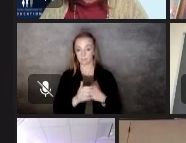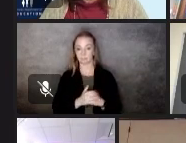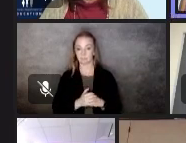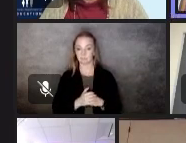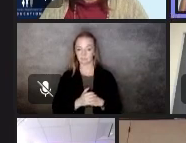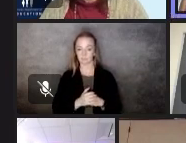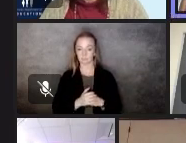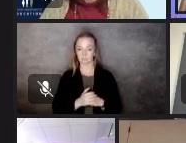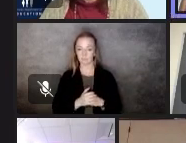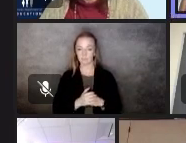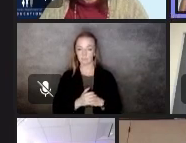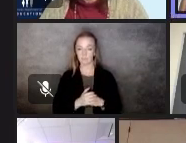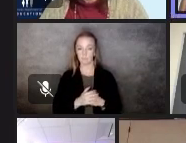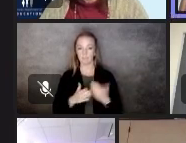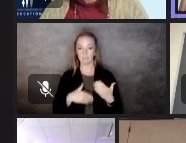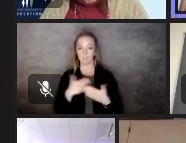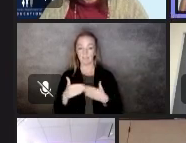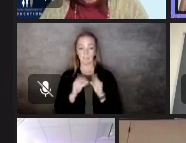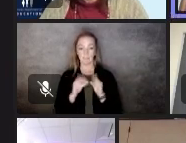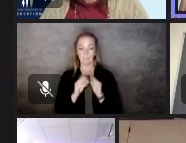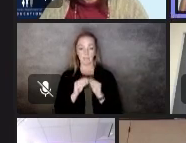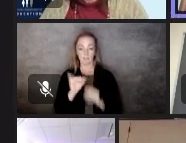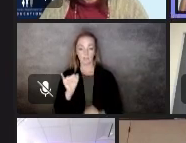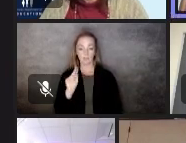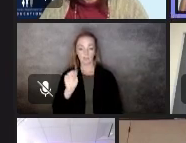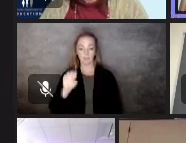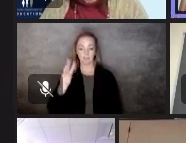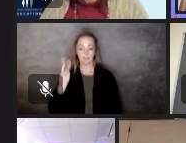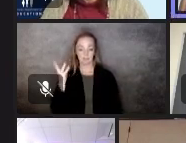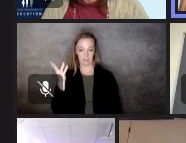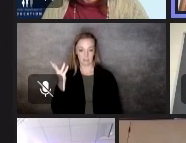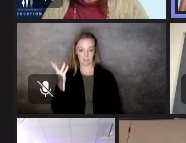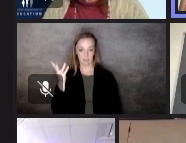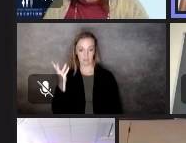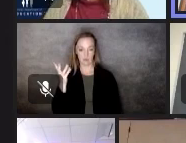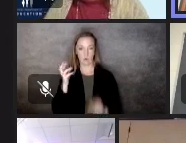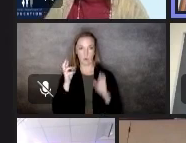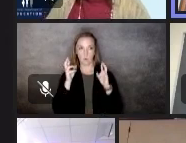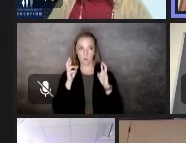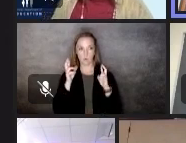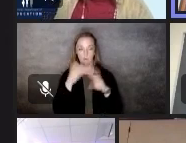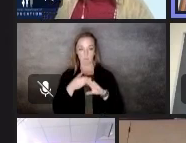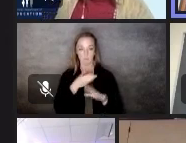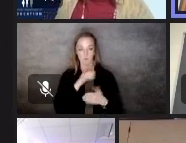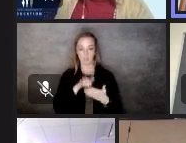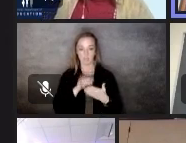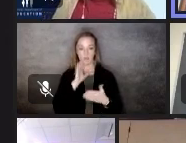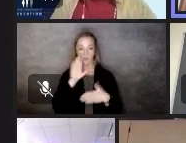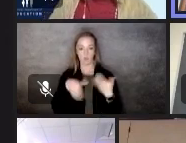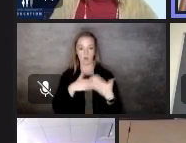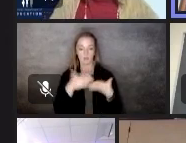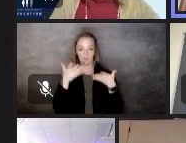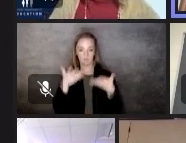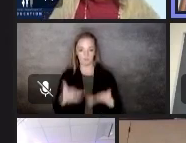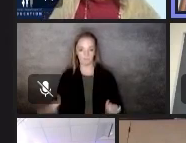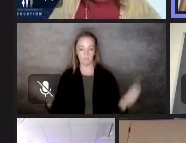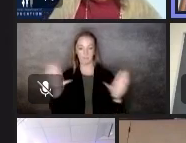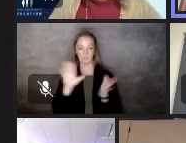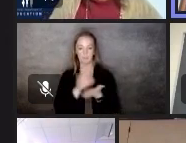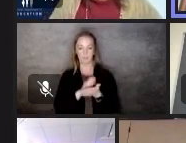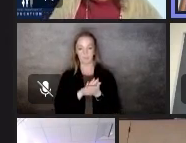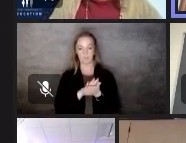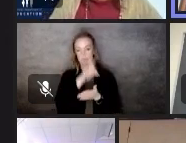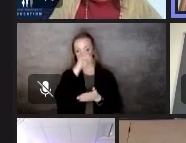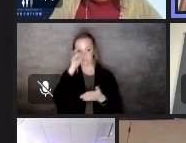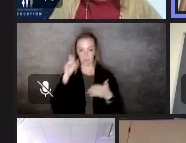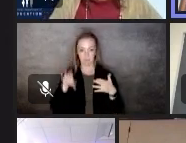And then our next meeting date will be June the 6th. And hopefully by that time, we will all be out of school. So make sure that